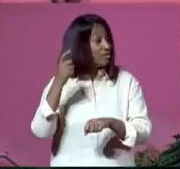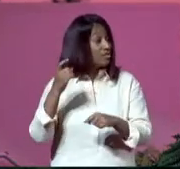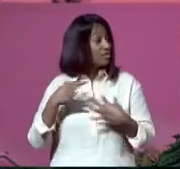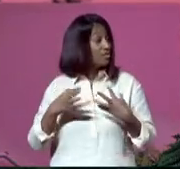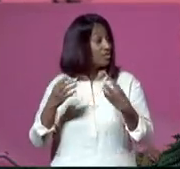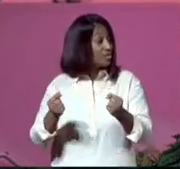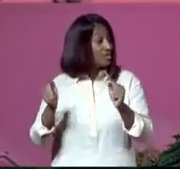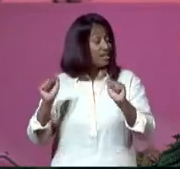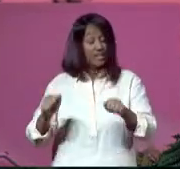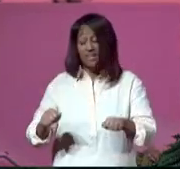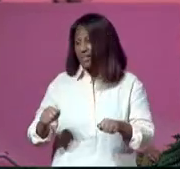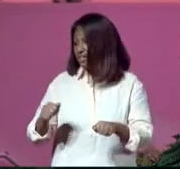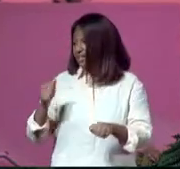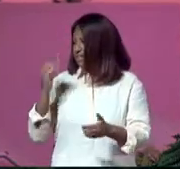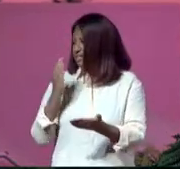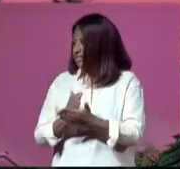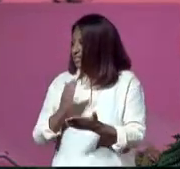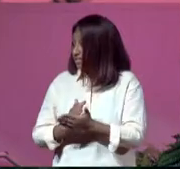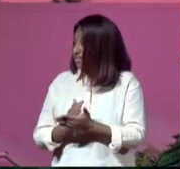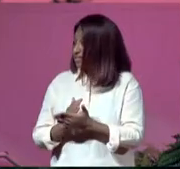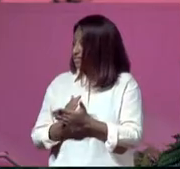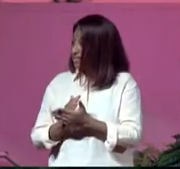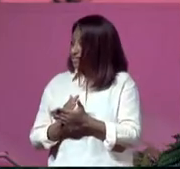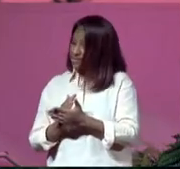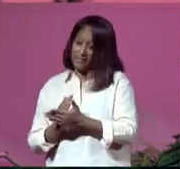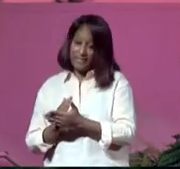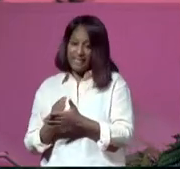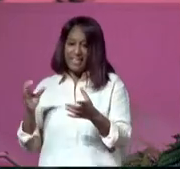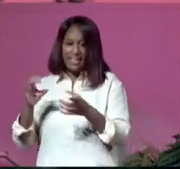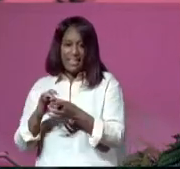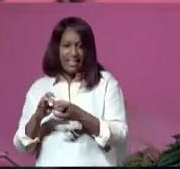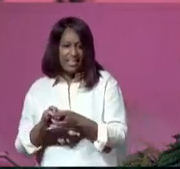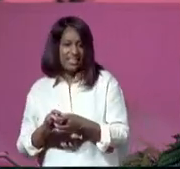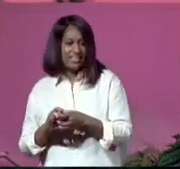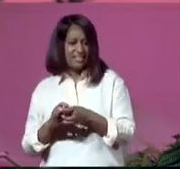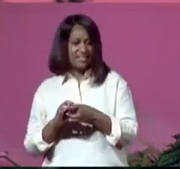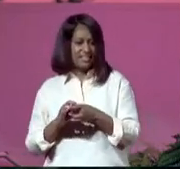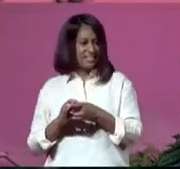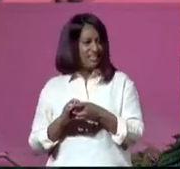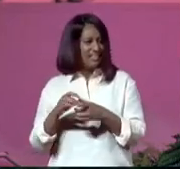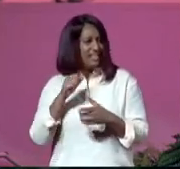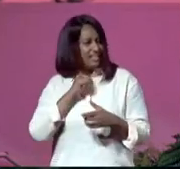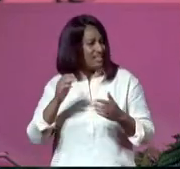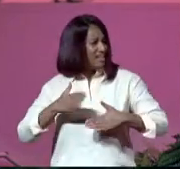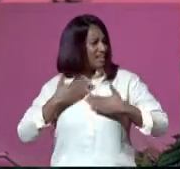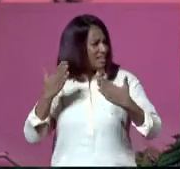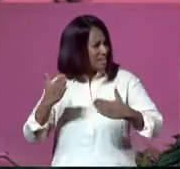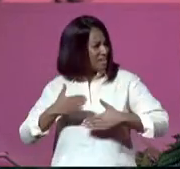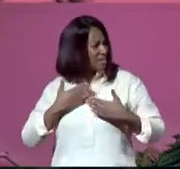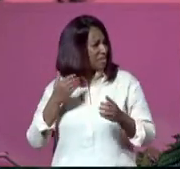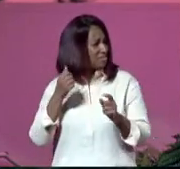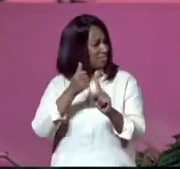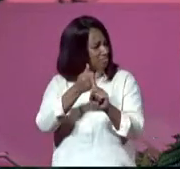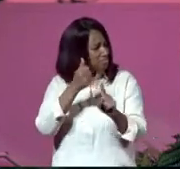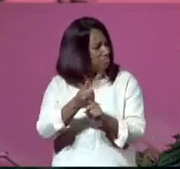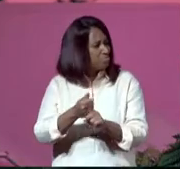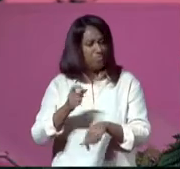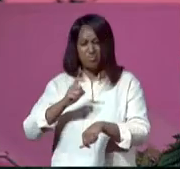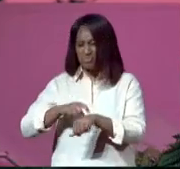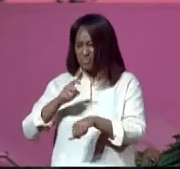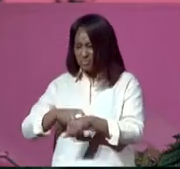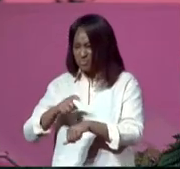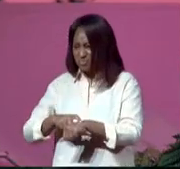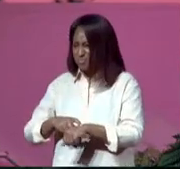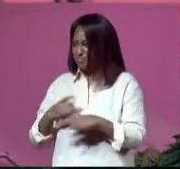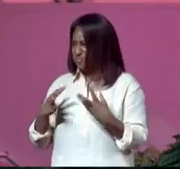so you can stop being loyal to an unhappy version of yourself. Jesus. It's time for you to heal so that you can